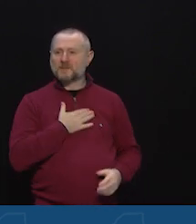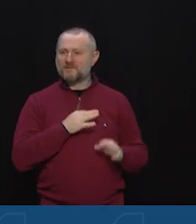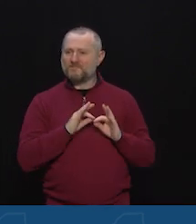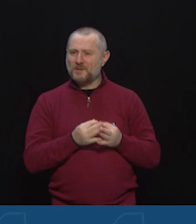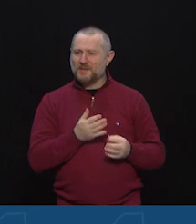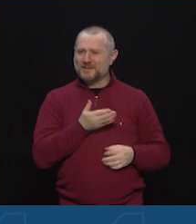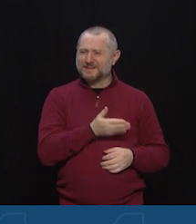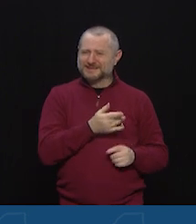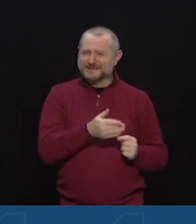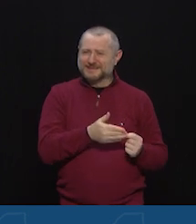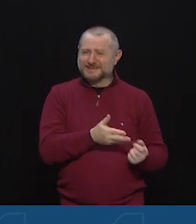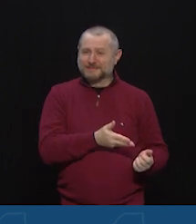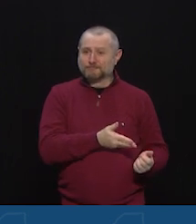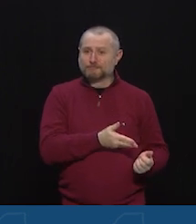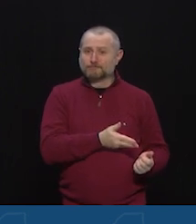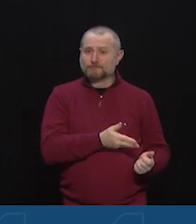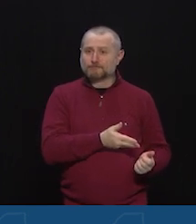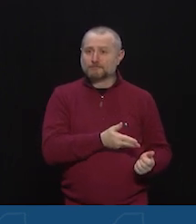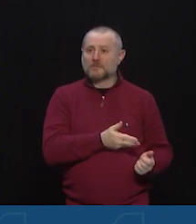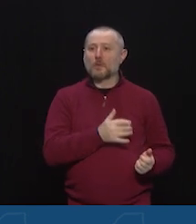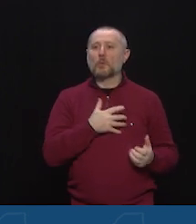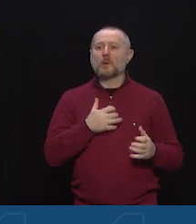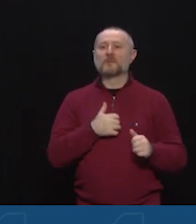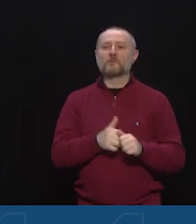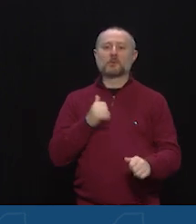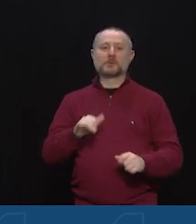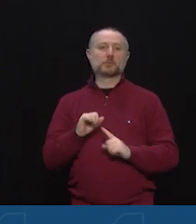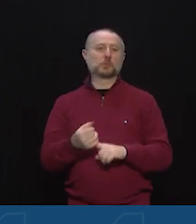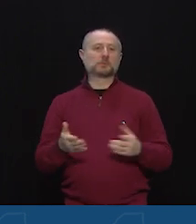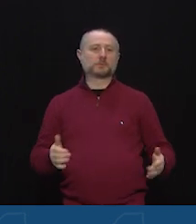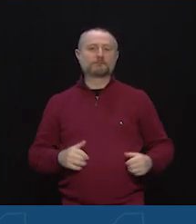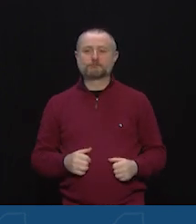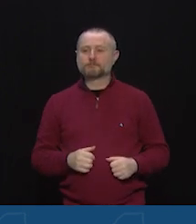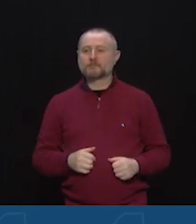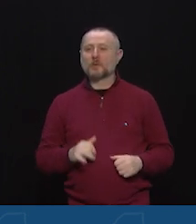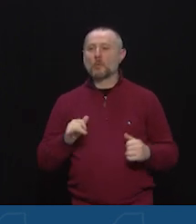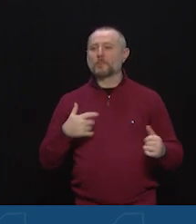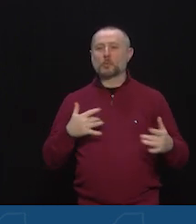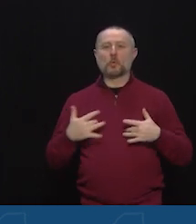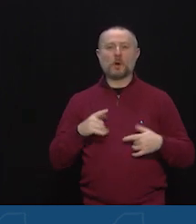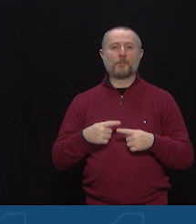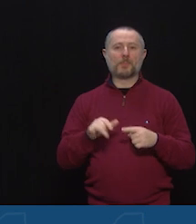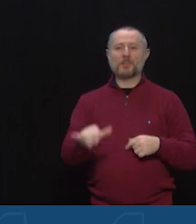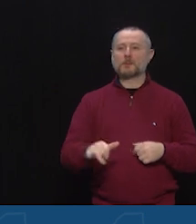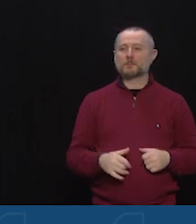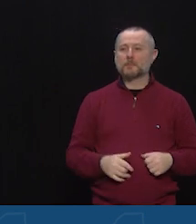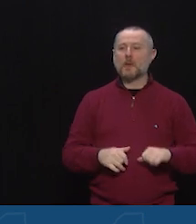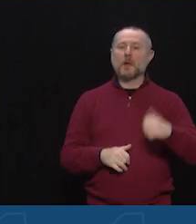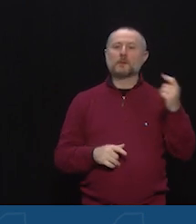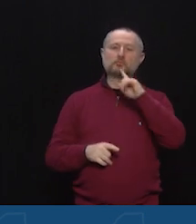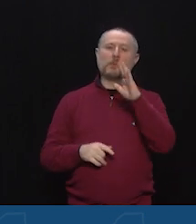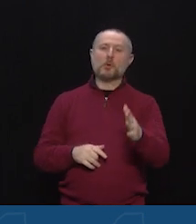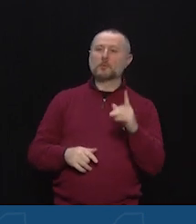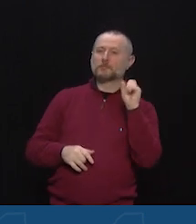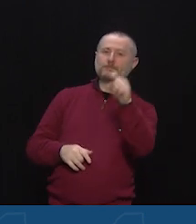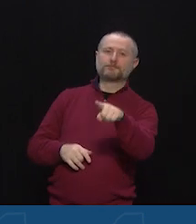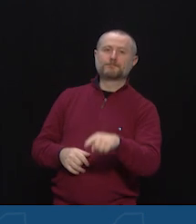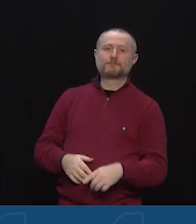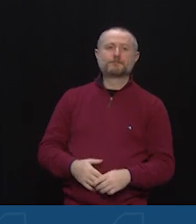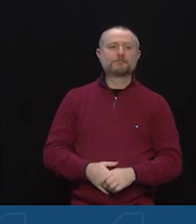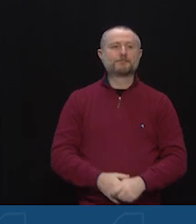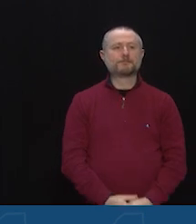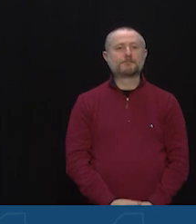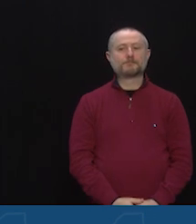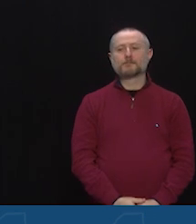weeks ago. That's a scenario that we're trying to prevent here. That's my nightmare. Yes? Off topic, okay? Sorry? Off